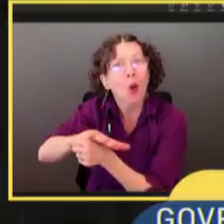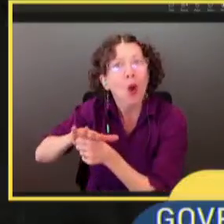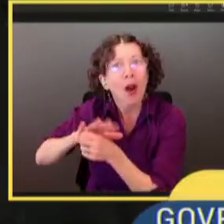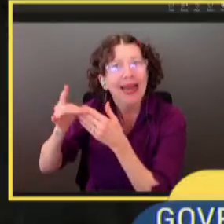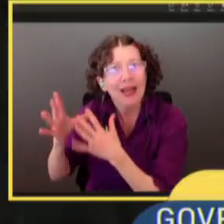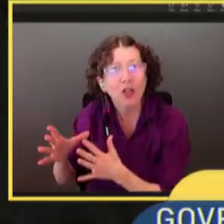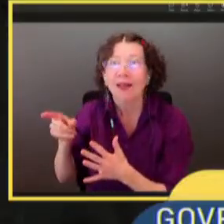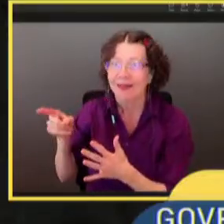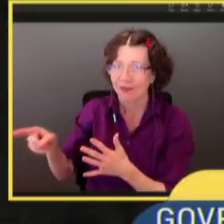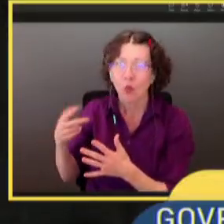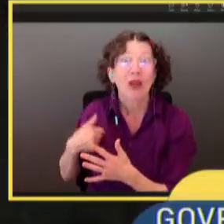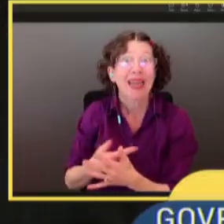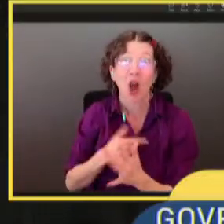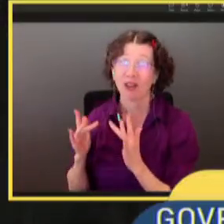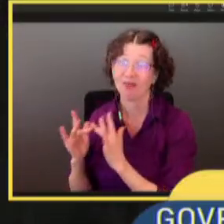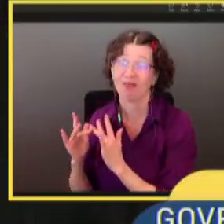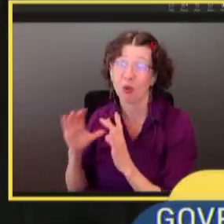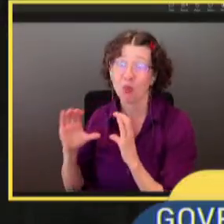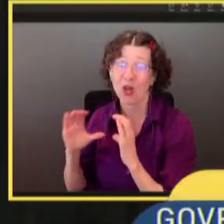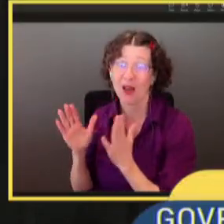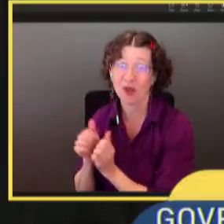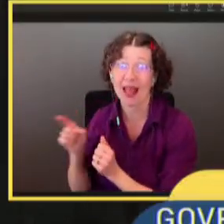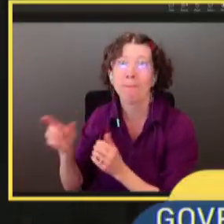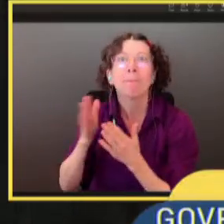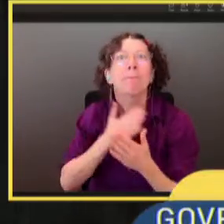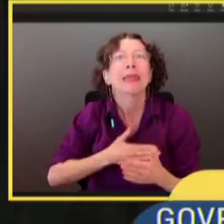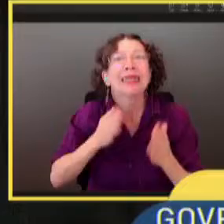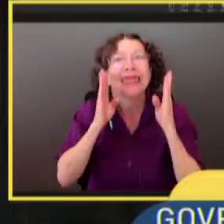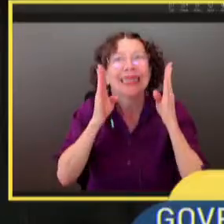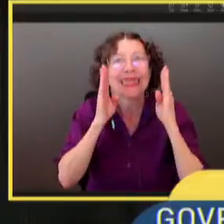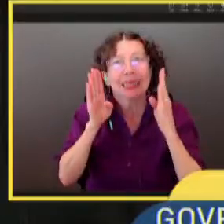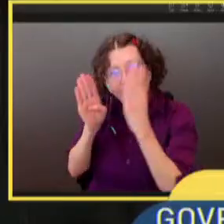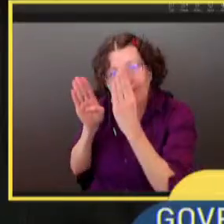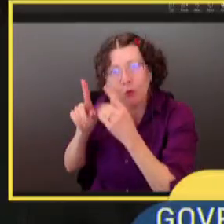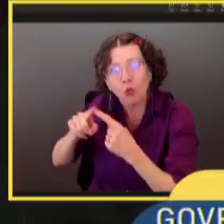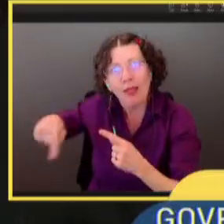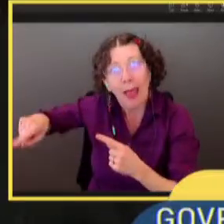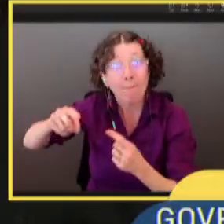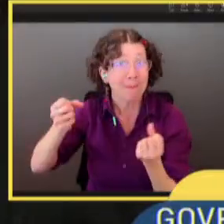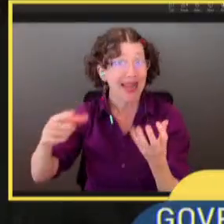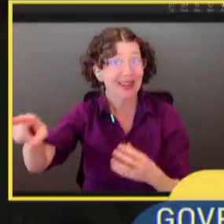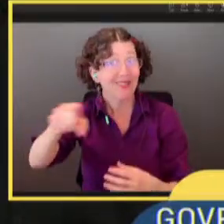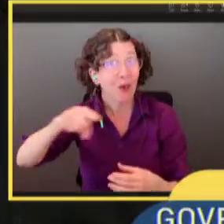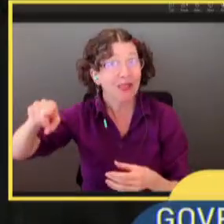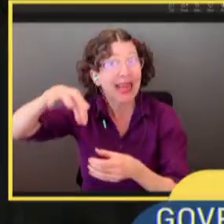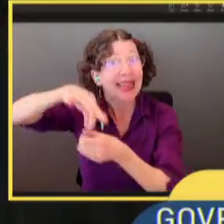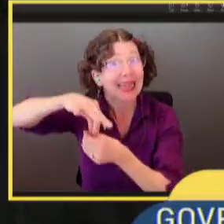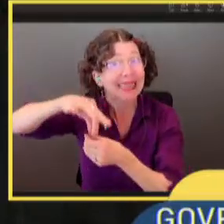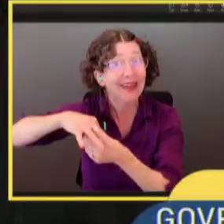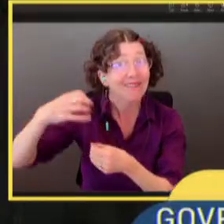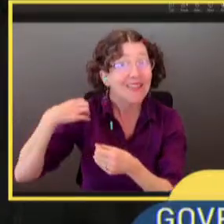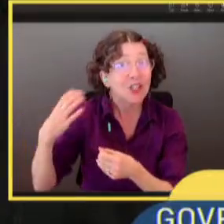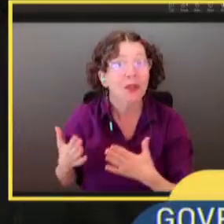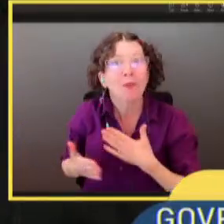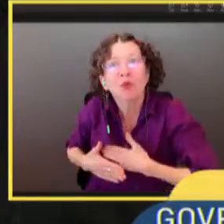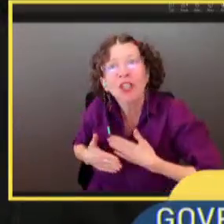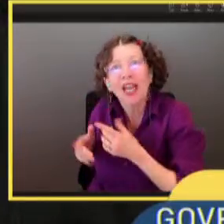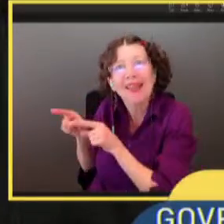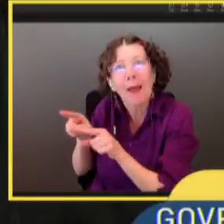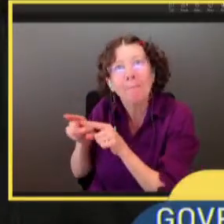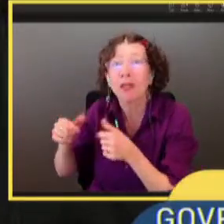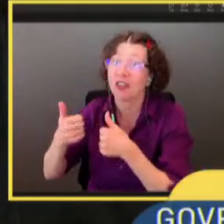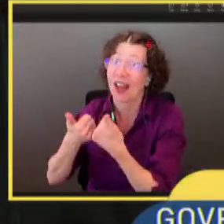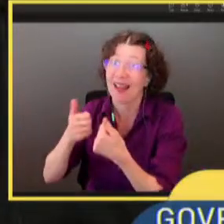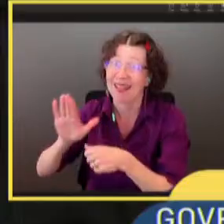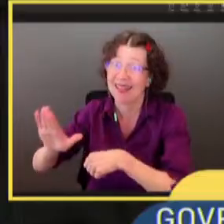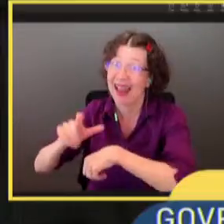to evacuation orders. Obey road closure signs. Listen carefully to your local leaders. They are on the ground. Trust me, we're having many